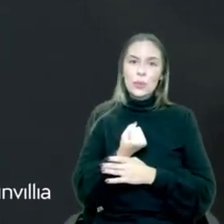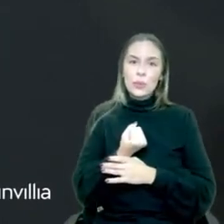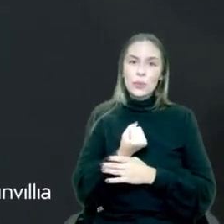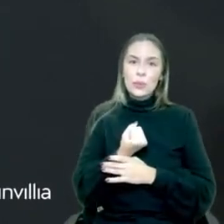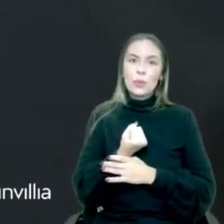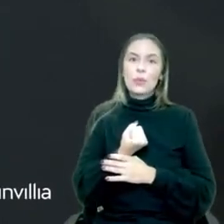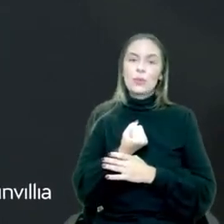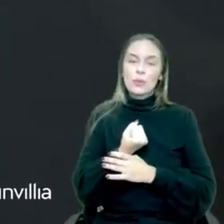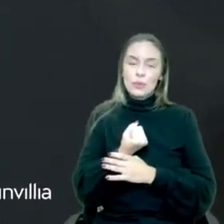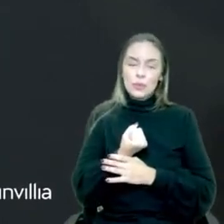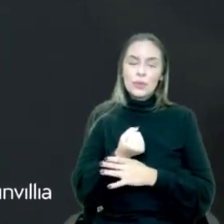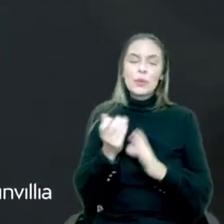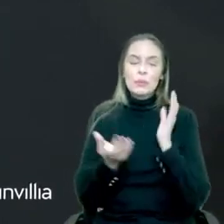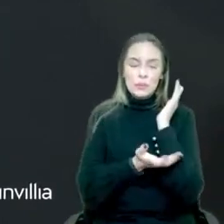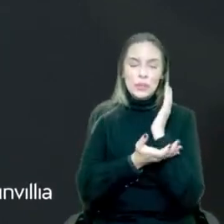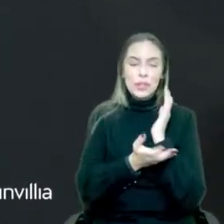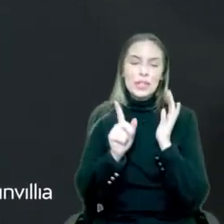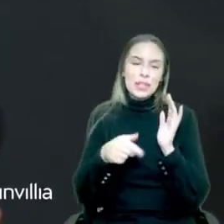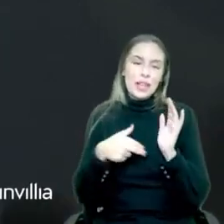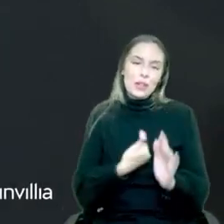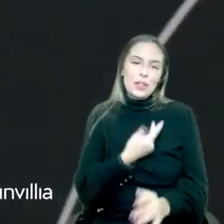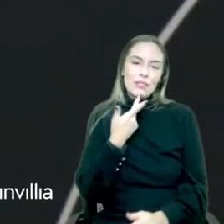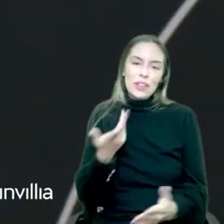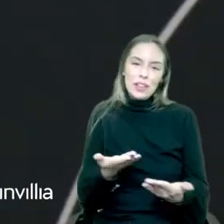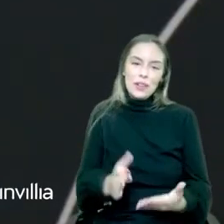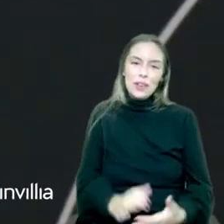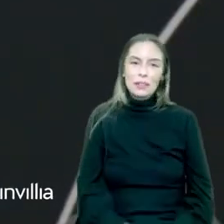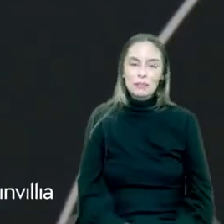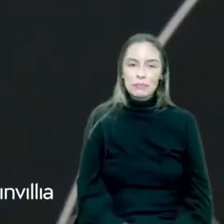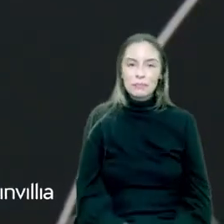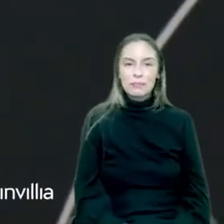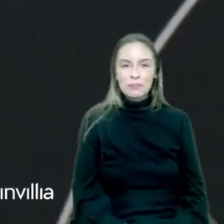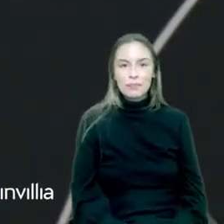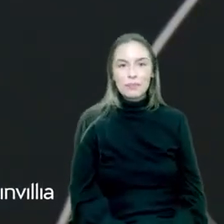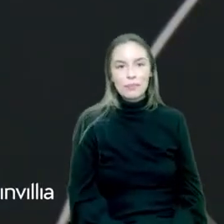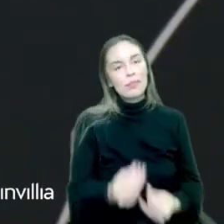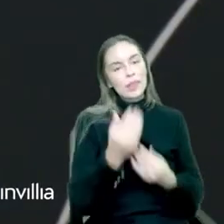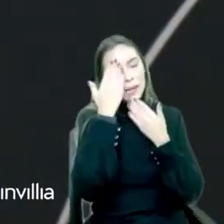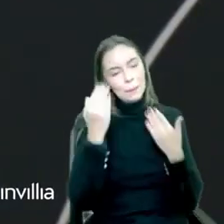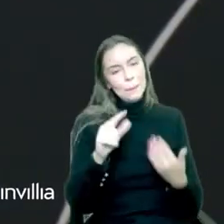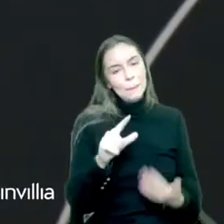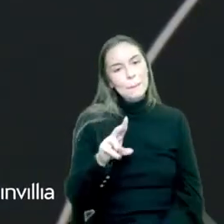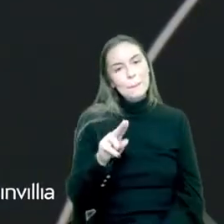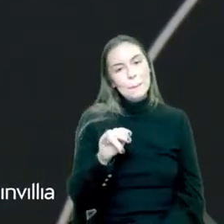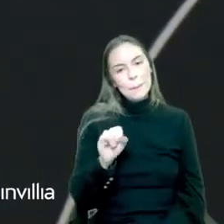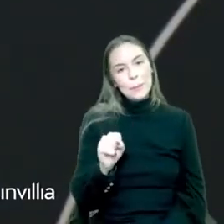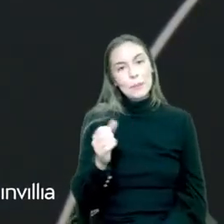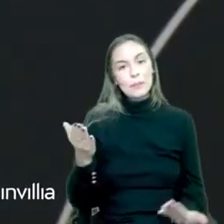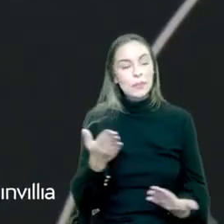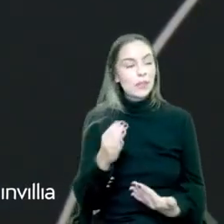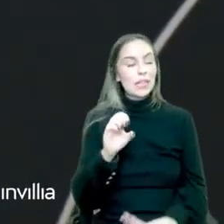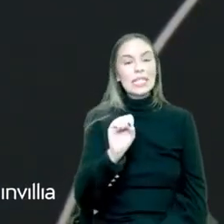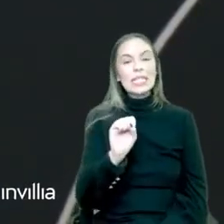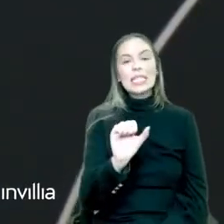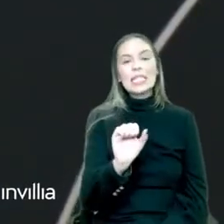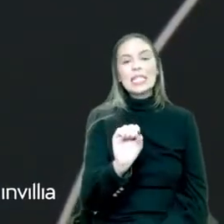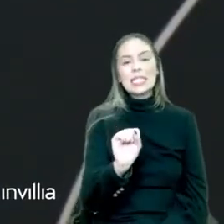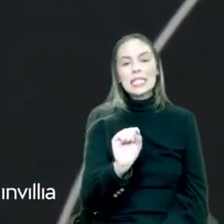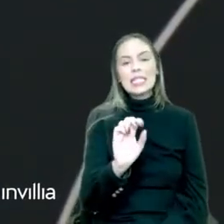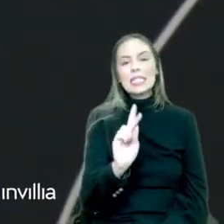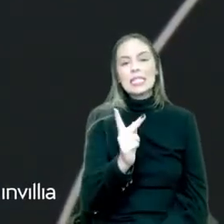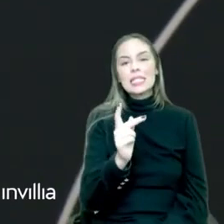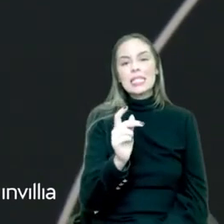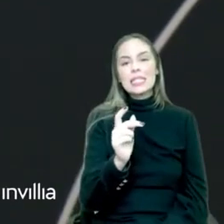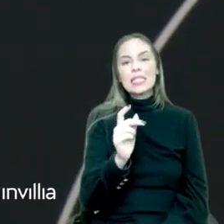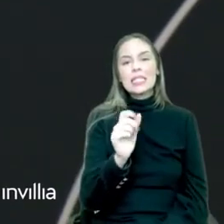you're talking about. Great, thank you. Thank you so much, Luis. Sashanka, what about you? What Fanatics are doing in an